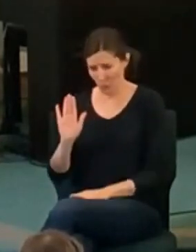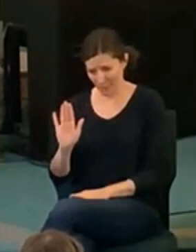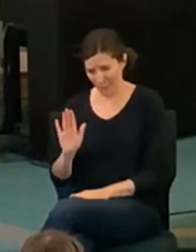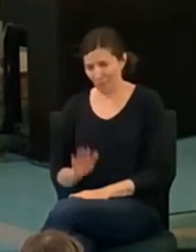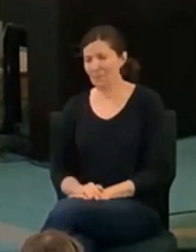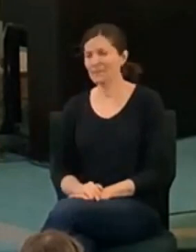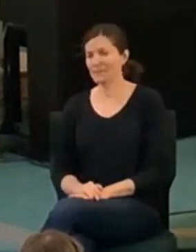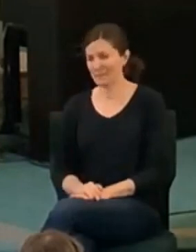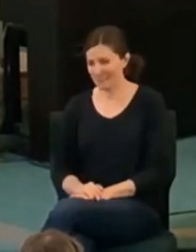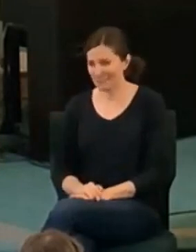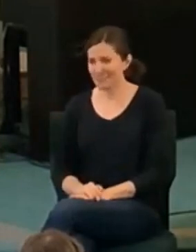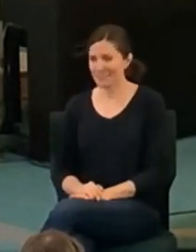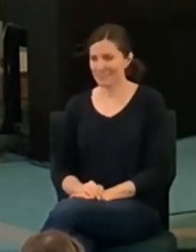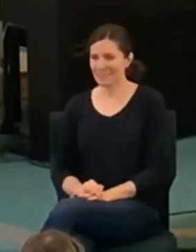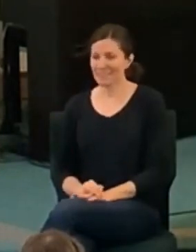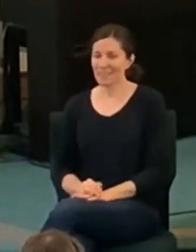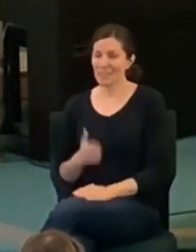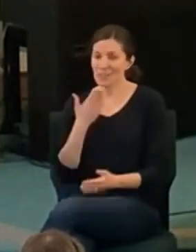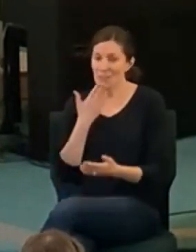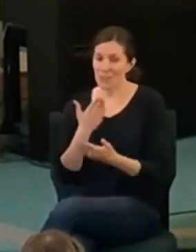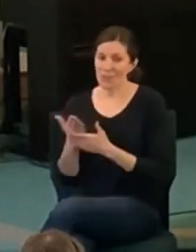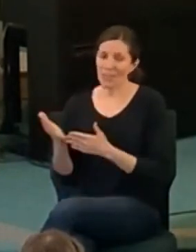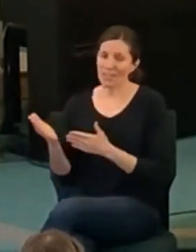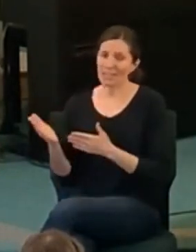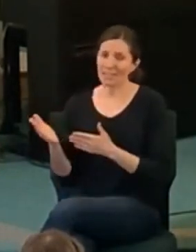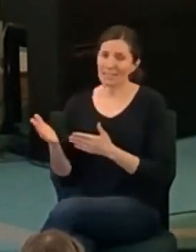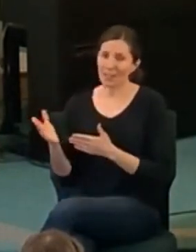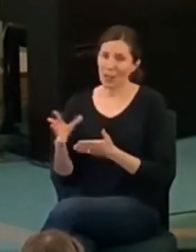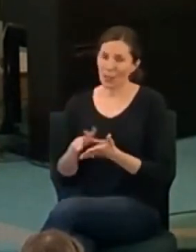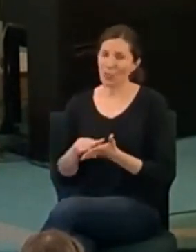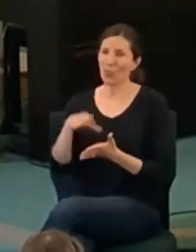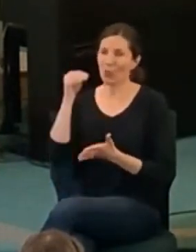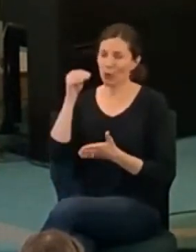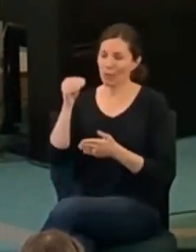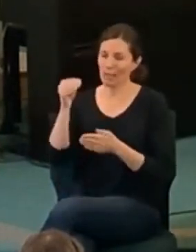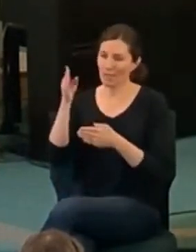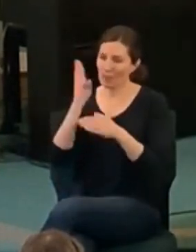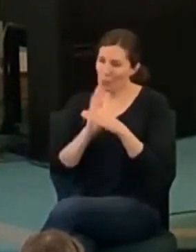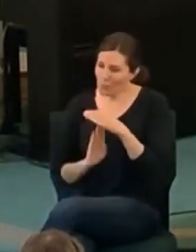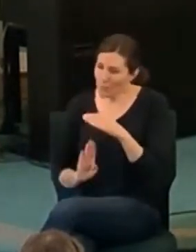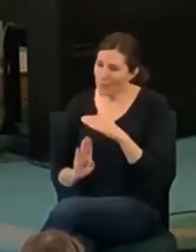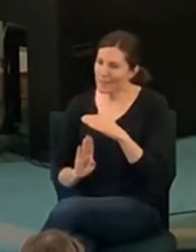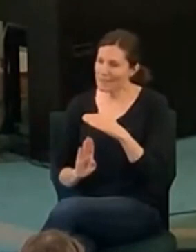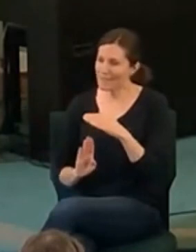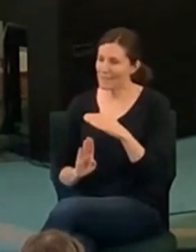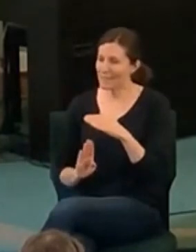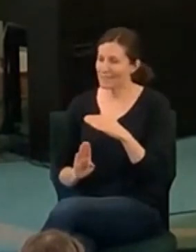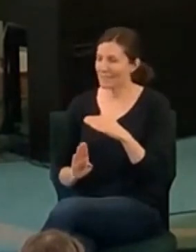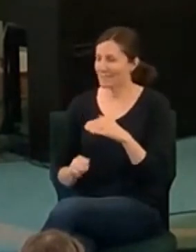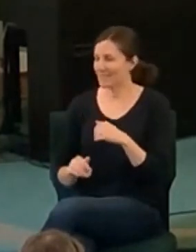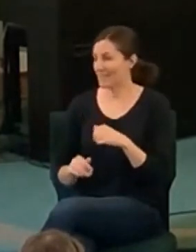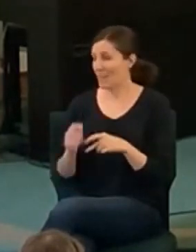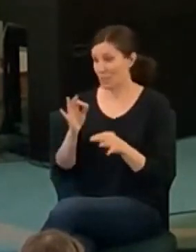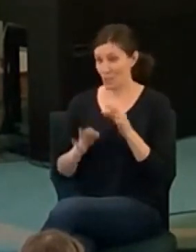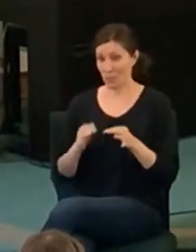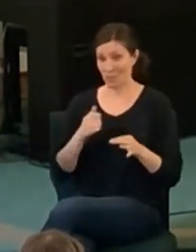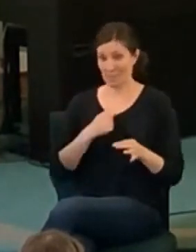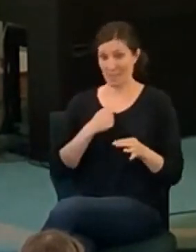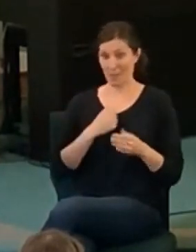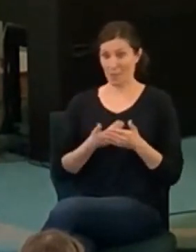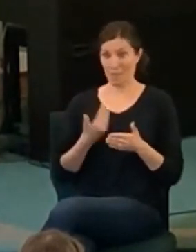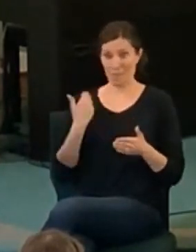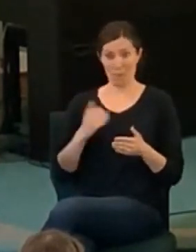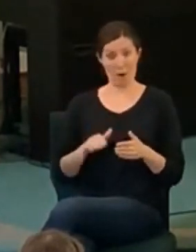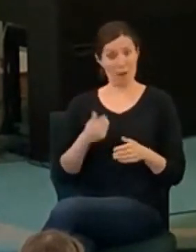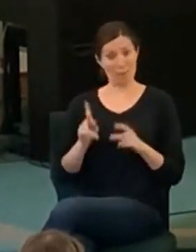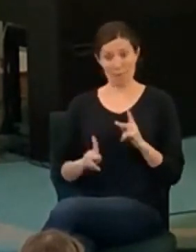your tags on your truck. You know, keep your house, you know, cleaned and your grass mowed and your bills paid and show up to work on time.